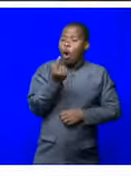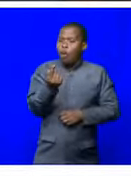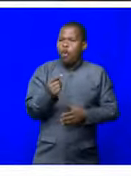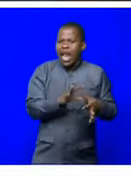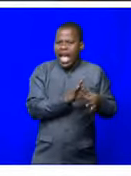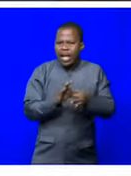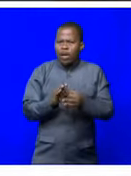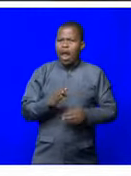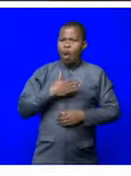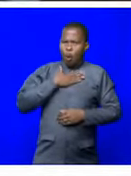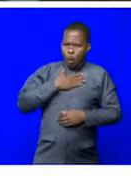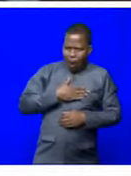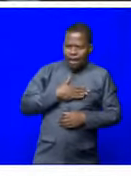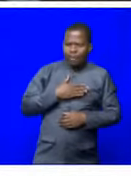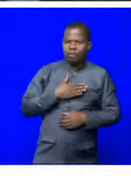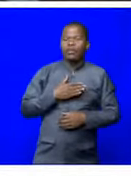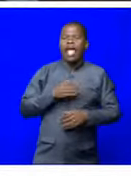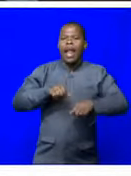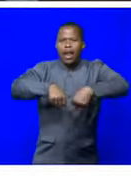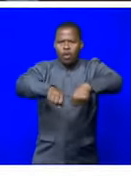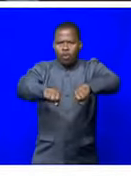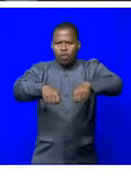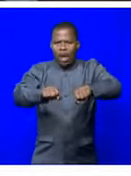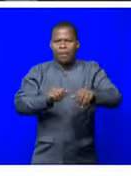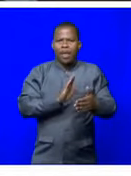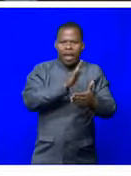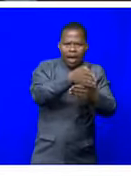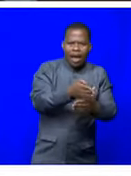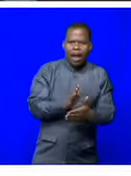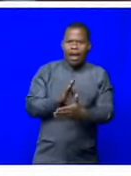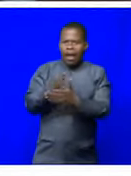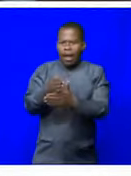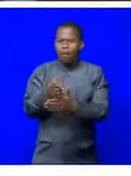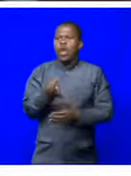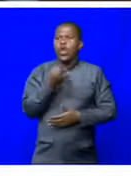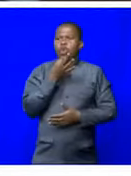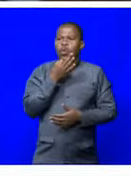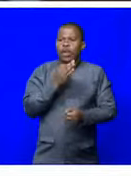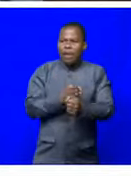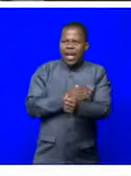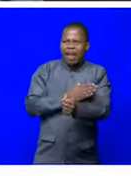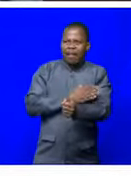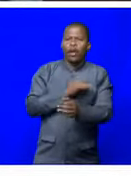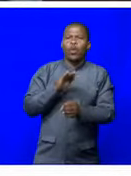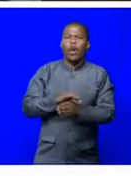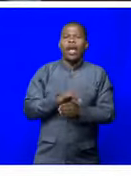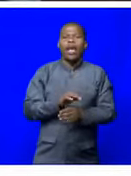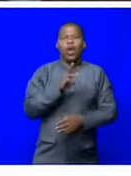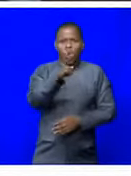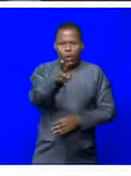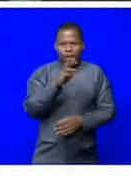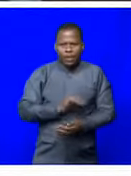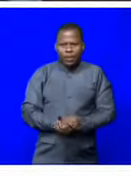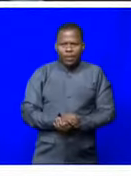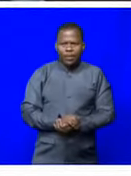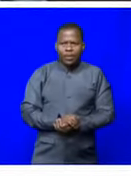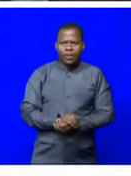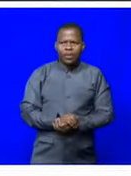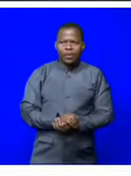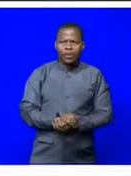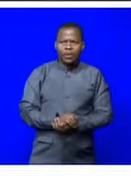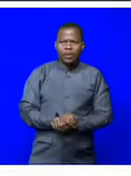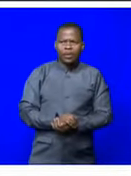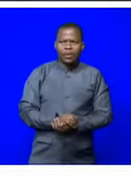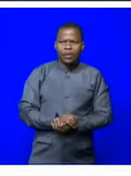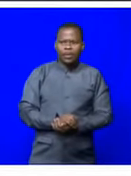ukuze itawufinyelela kuto tonke tinkundla kusitakale insha. Tindzabeni Eswatini TV kubika Thembinkosi